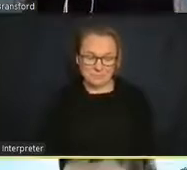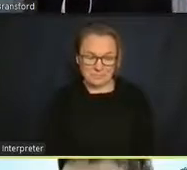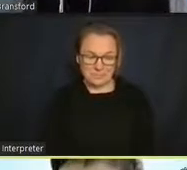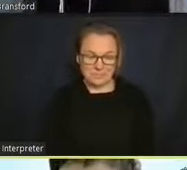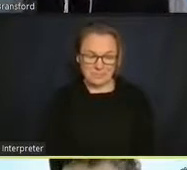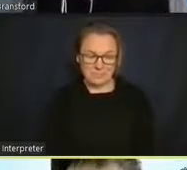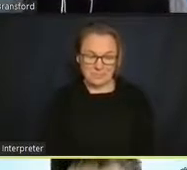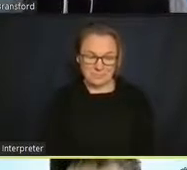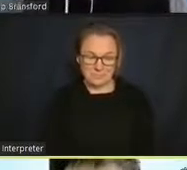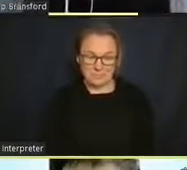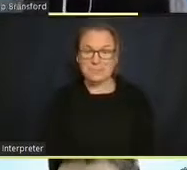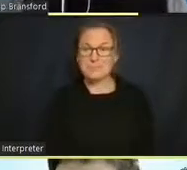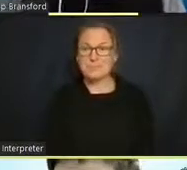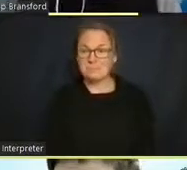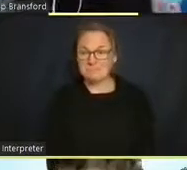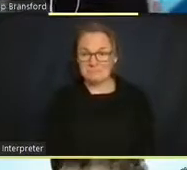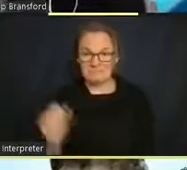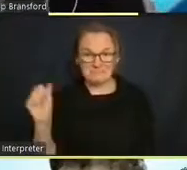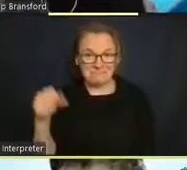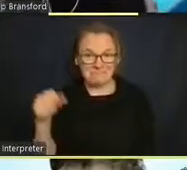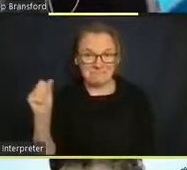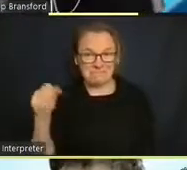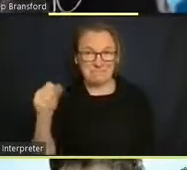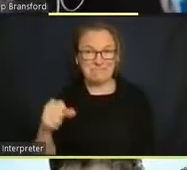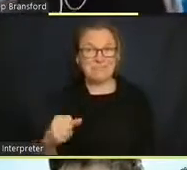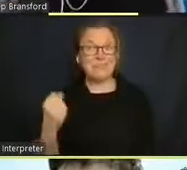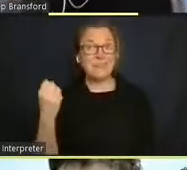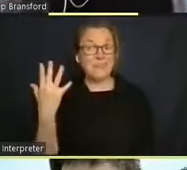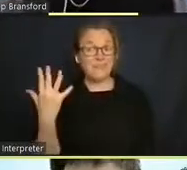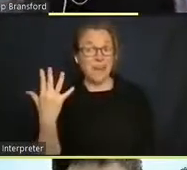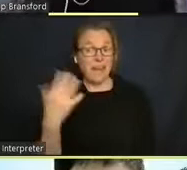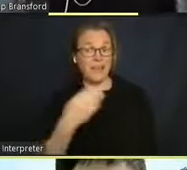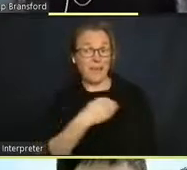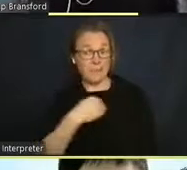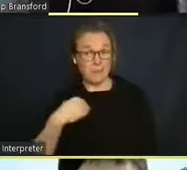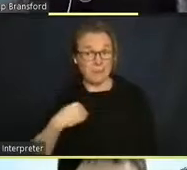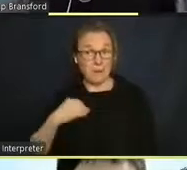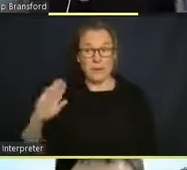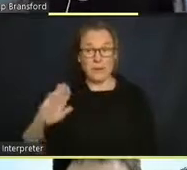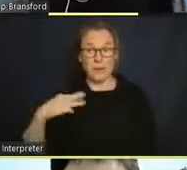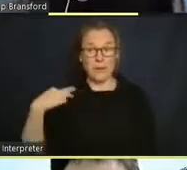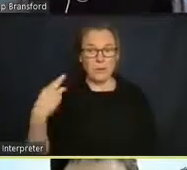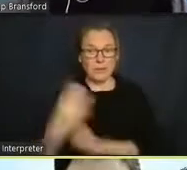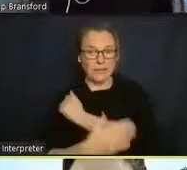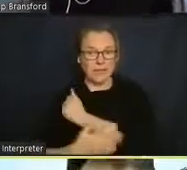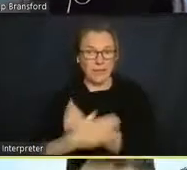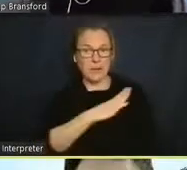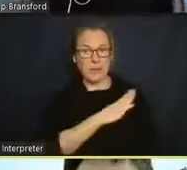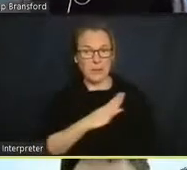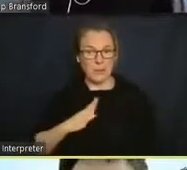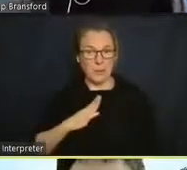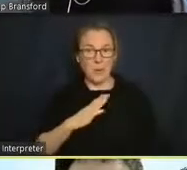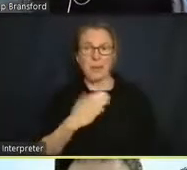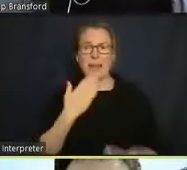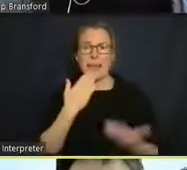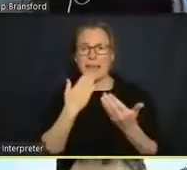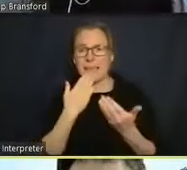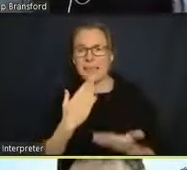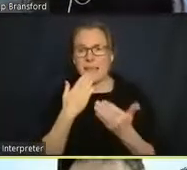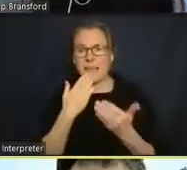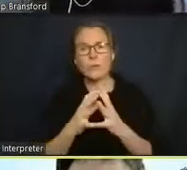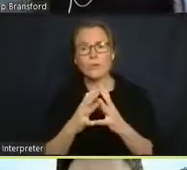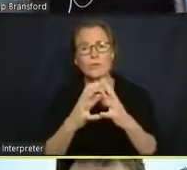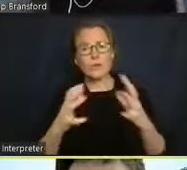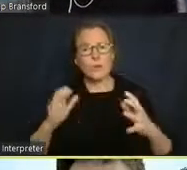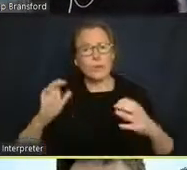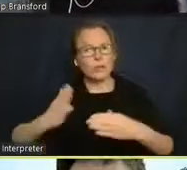Well, on behalf of the 5 members of your Washington County Board of Commissioners, thank you so much for